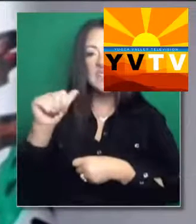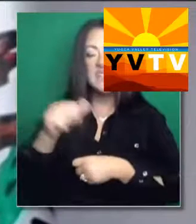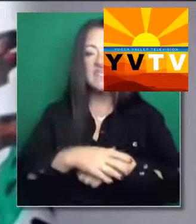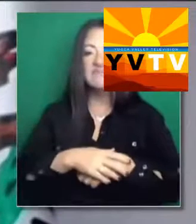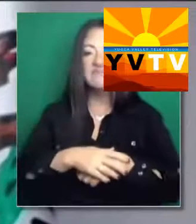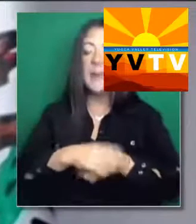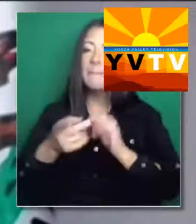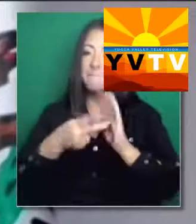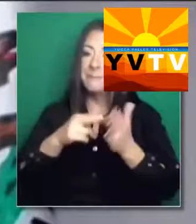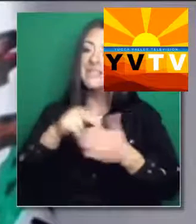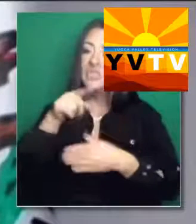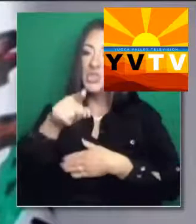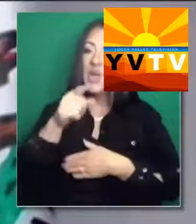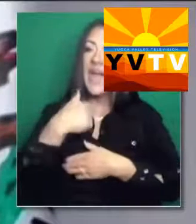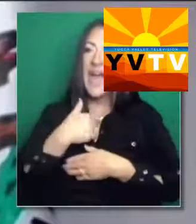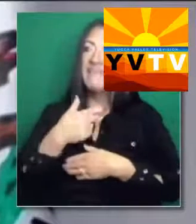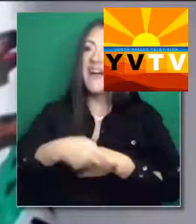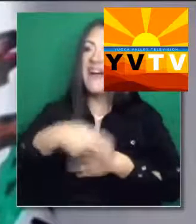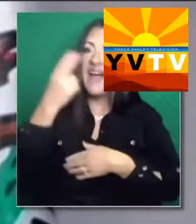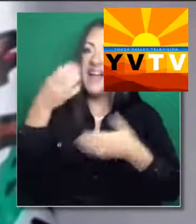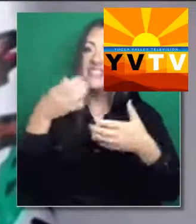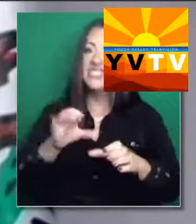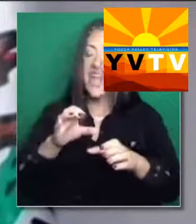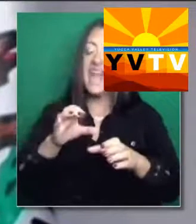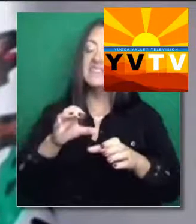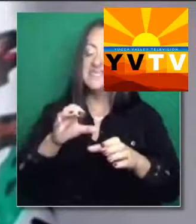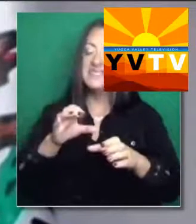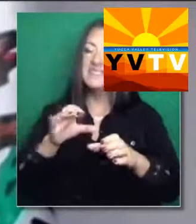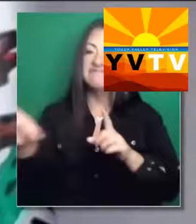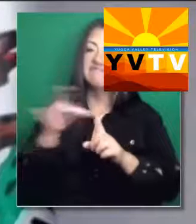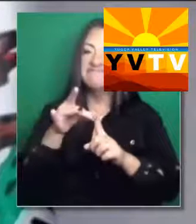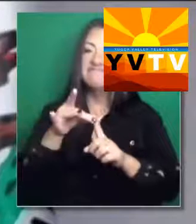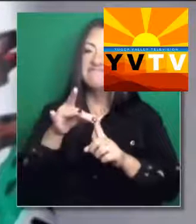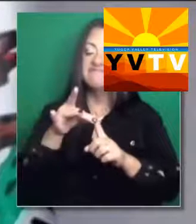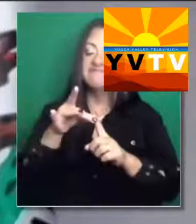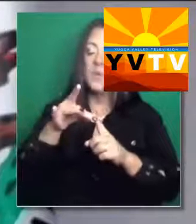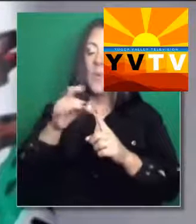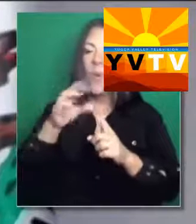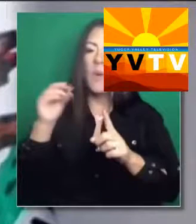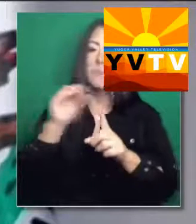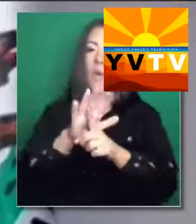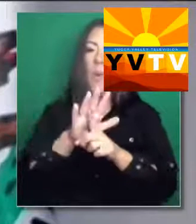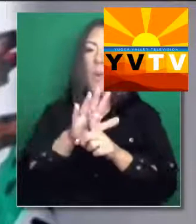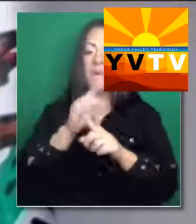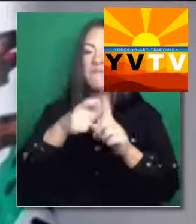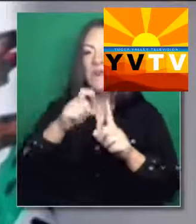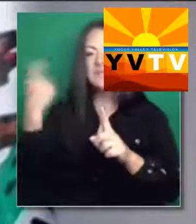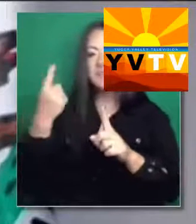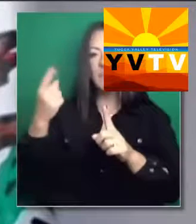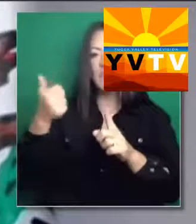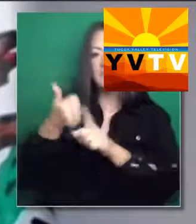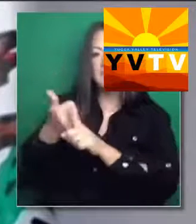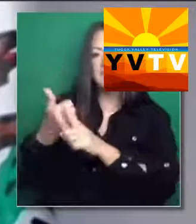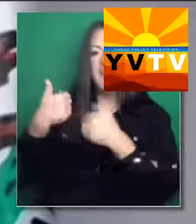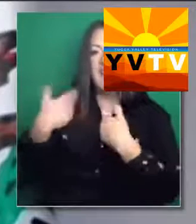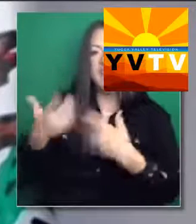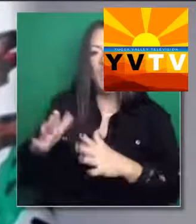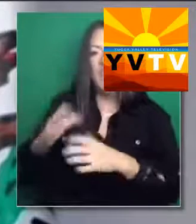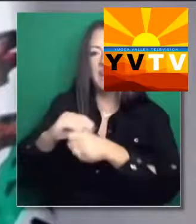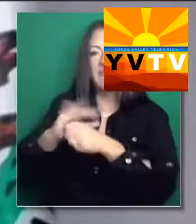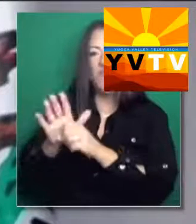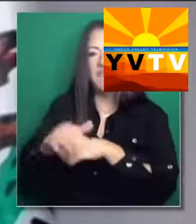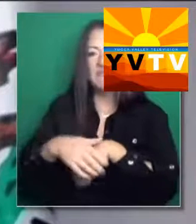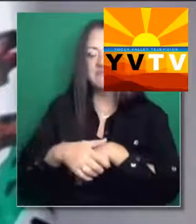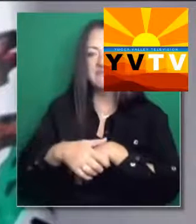be exposed to somebody who has COVID. The same activities that you did a month ago today are just so much more risky than they were from a